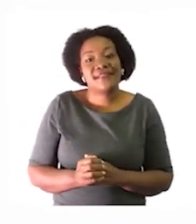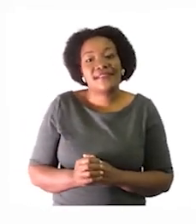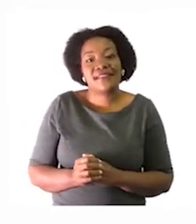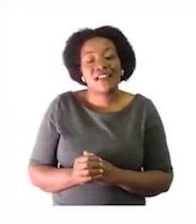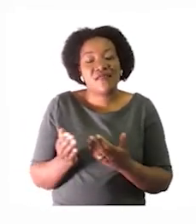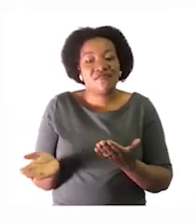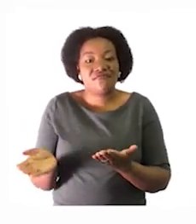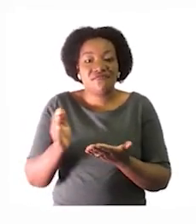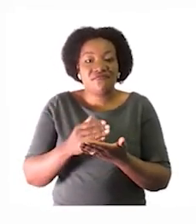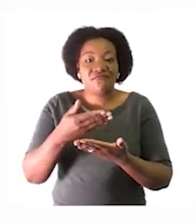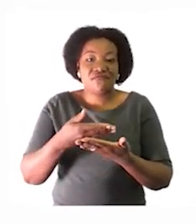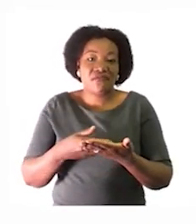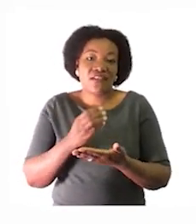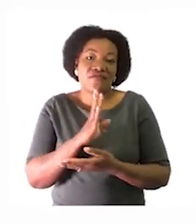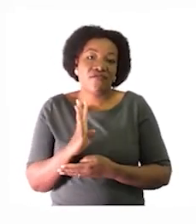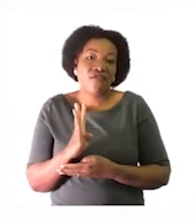Turn to page 4.